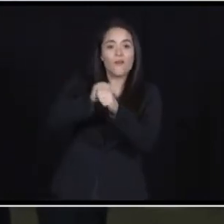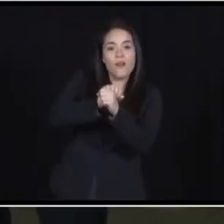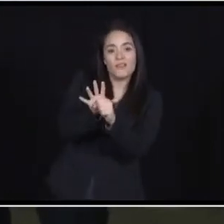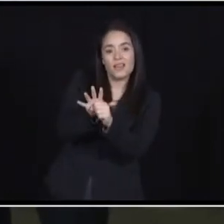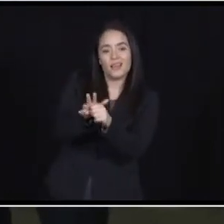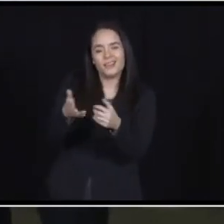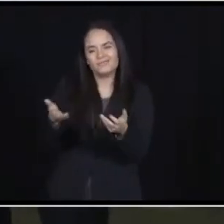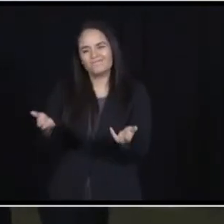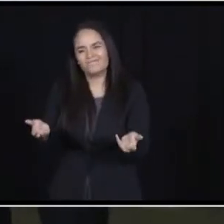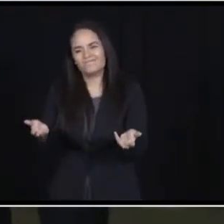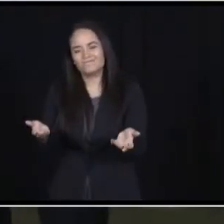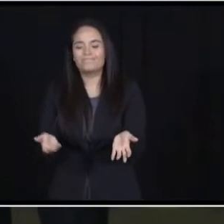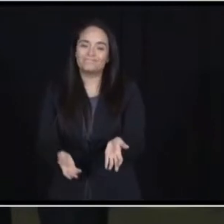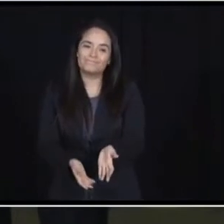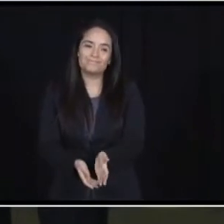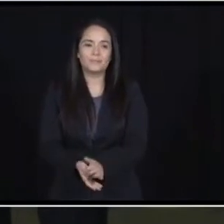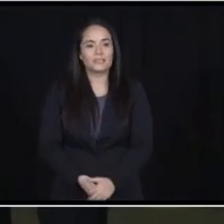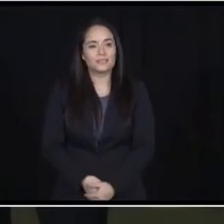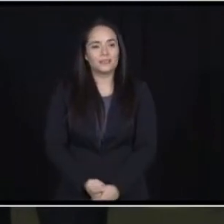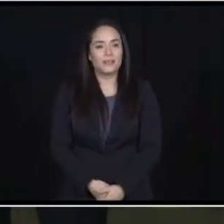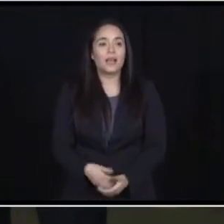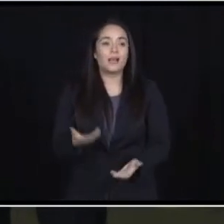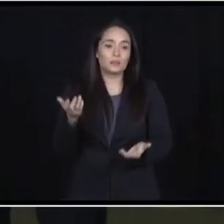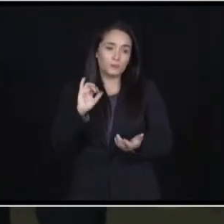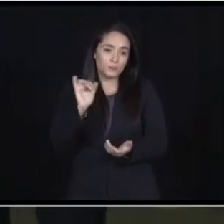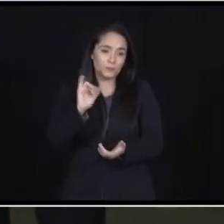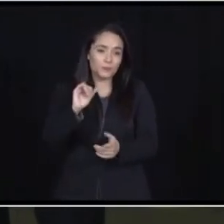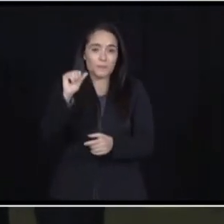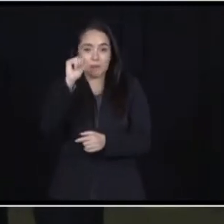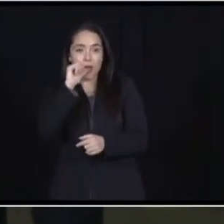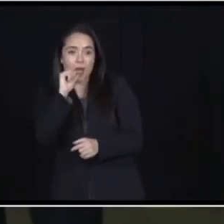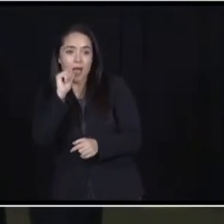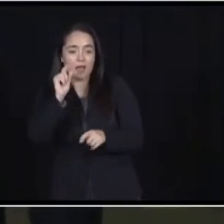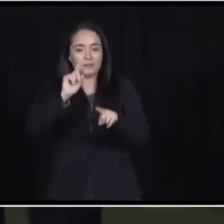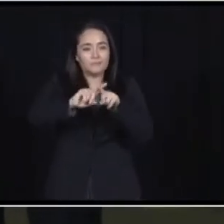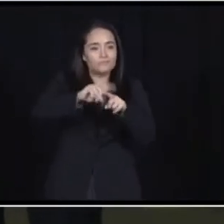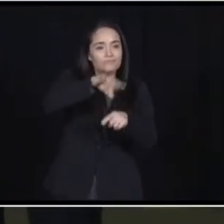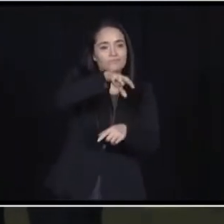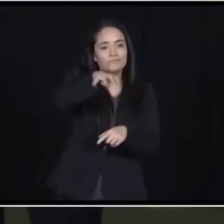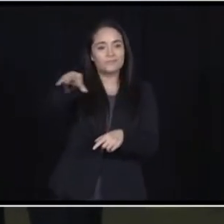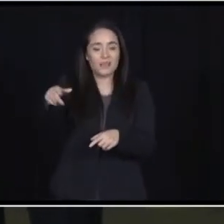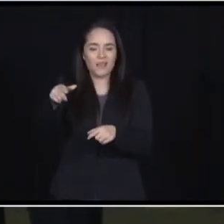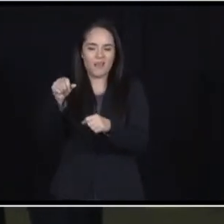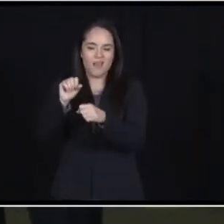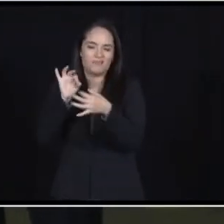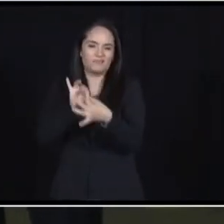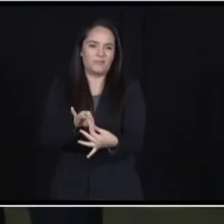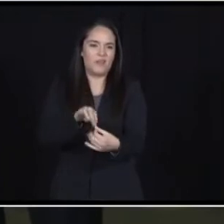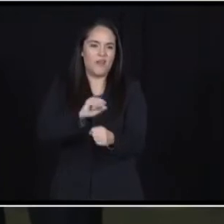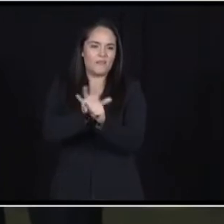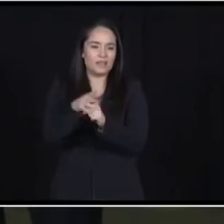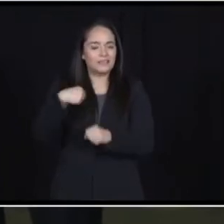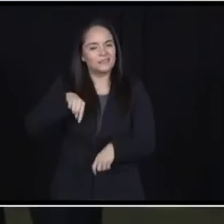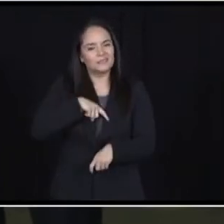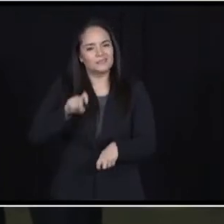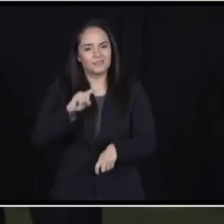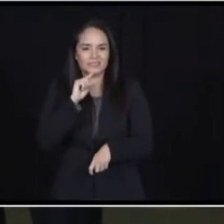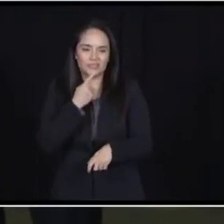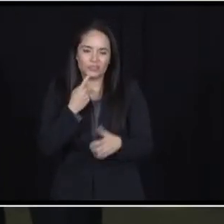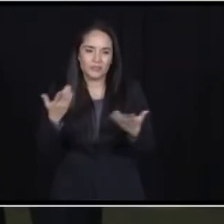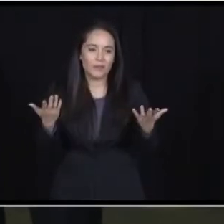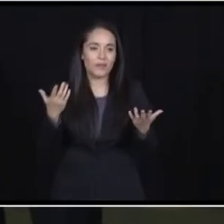transmission within restaurants, bars, and other locations. So we do need to take this seriously. It is unfair, but we do